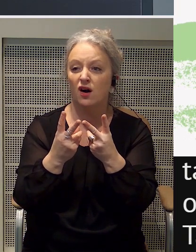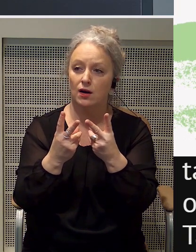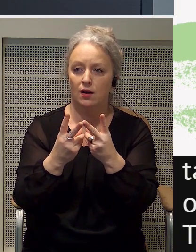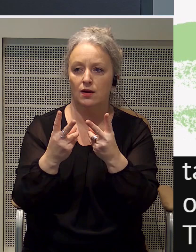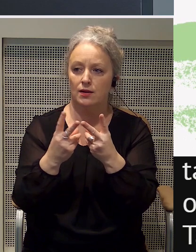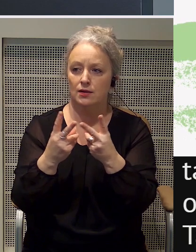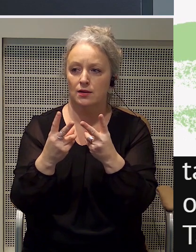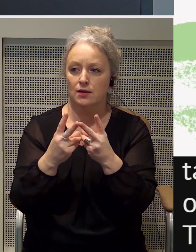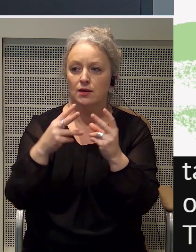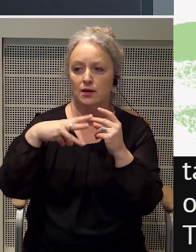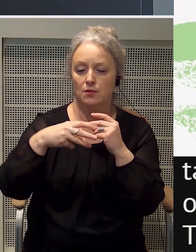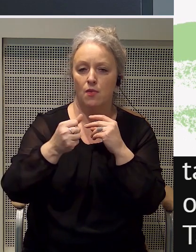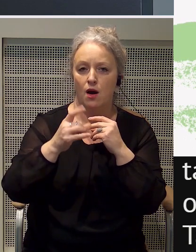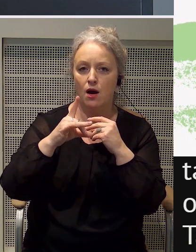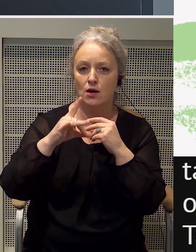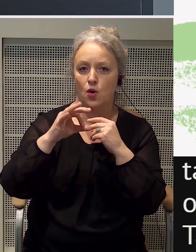mutation,